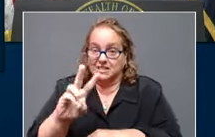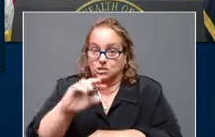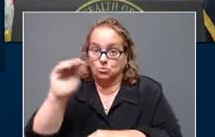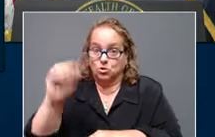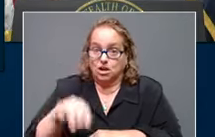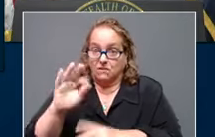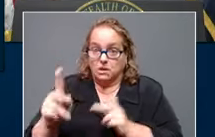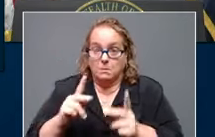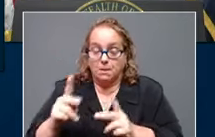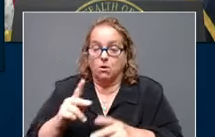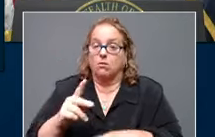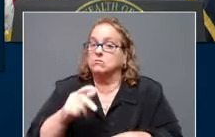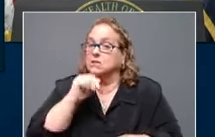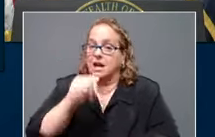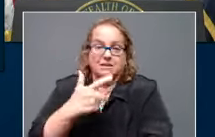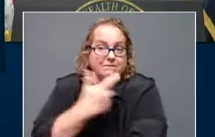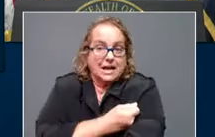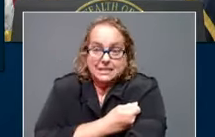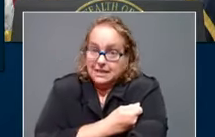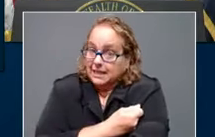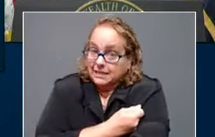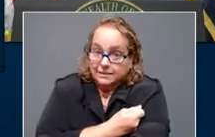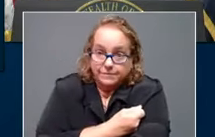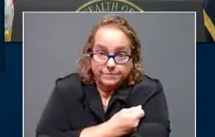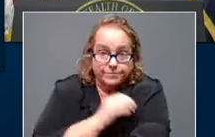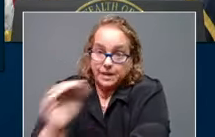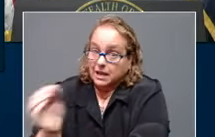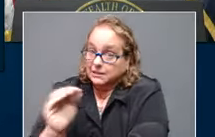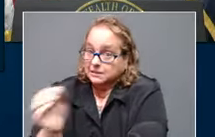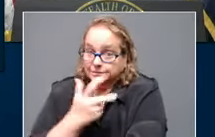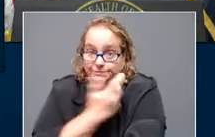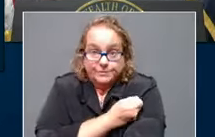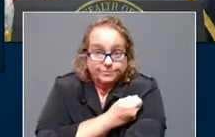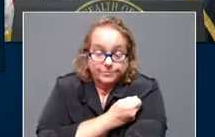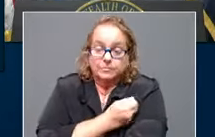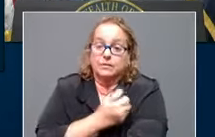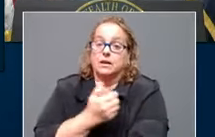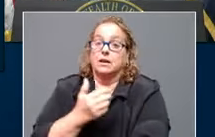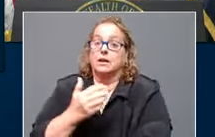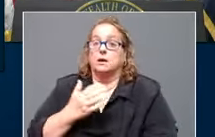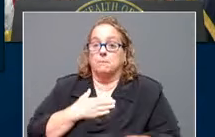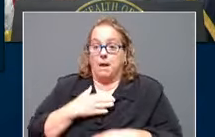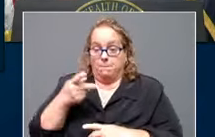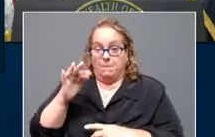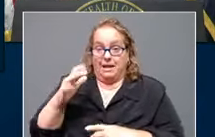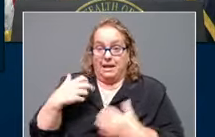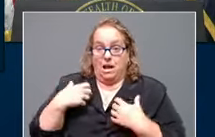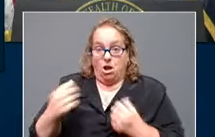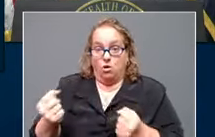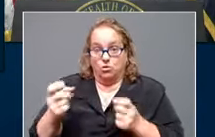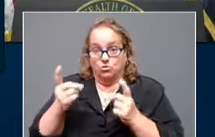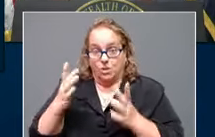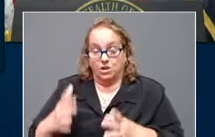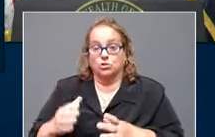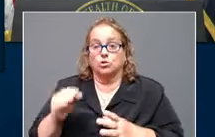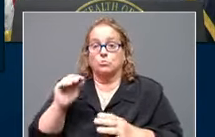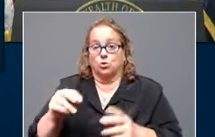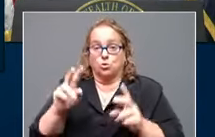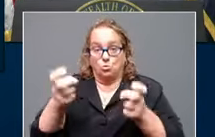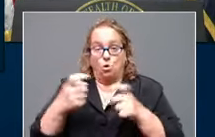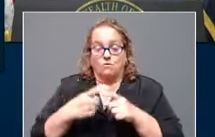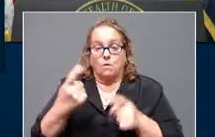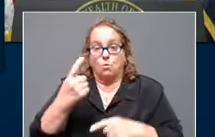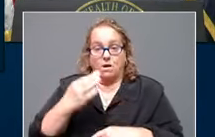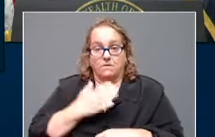There is no such thing as your side of the canoe is leaking. Folks, we're in this together. You'd better believe that for real.